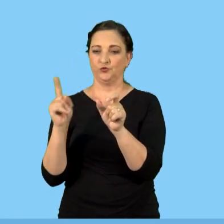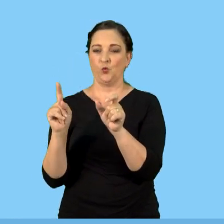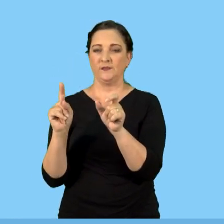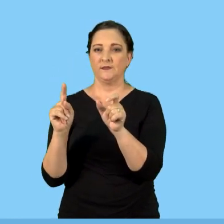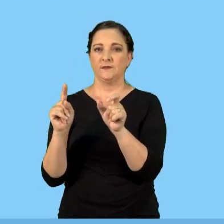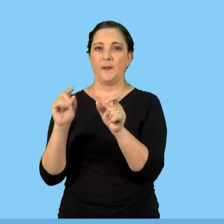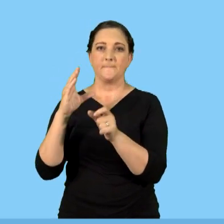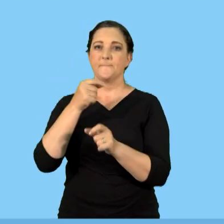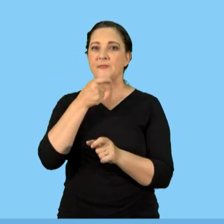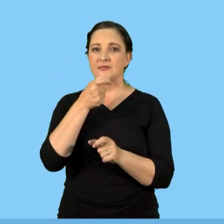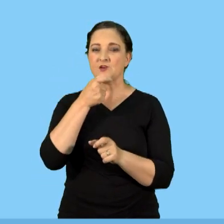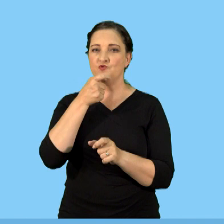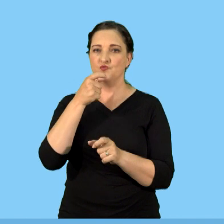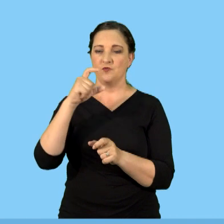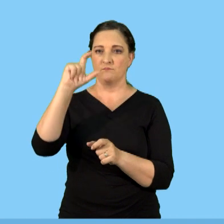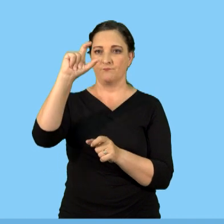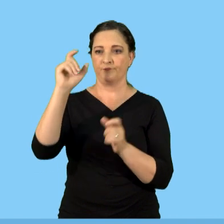can say that this is a battery here.